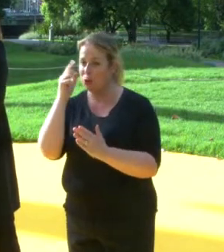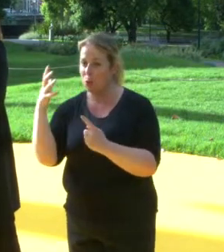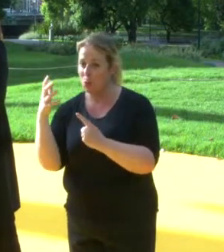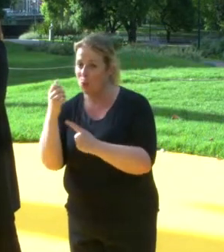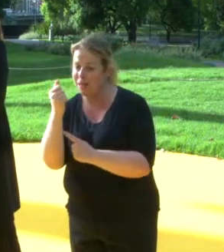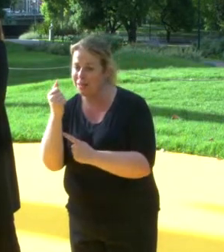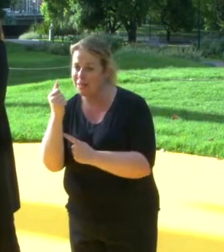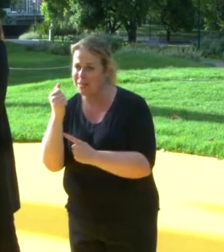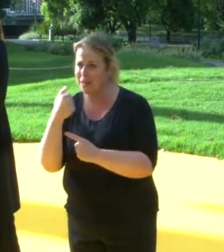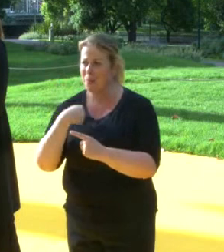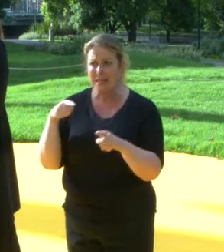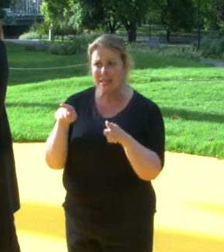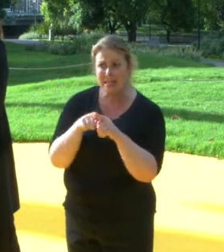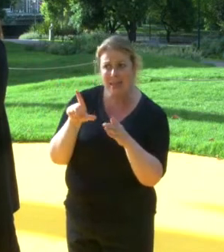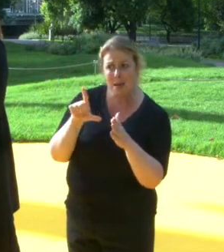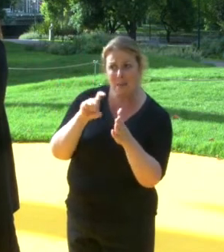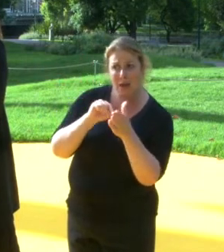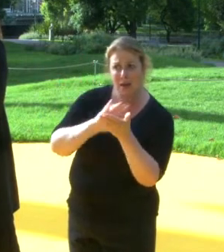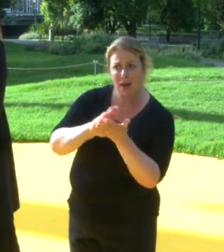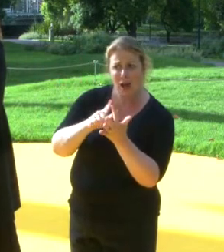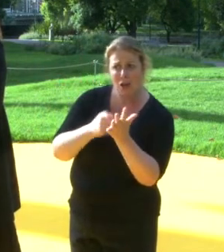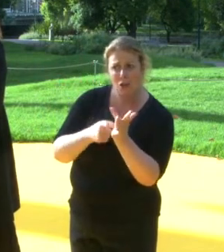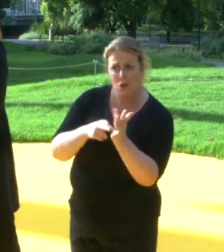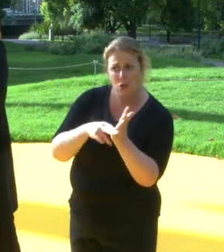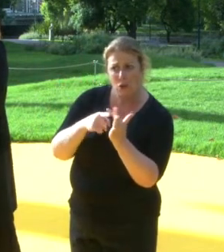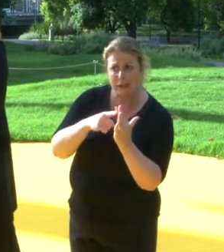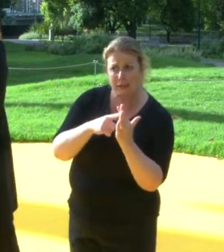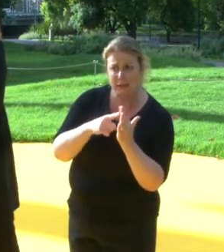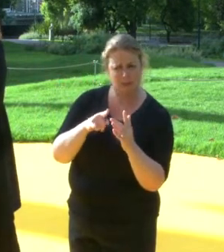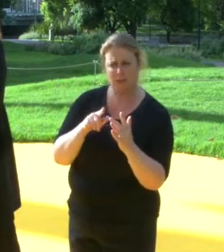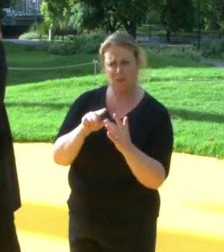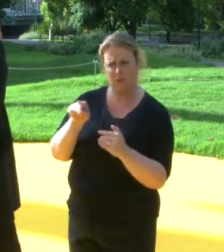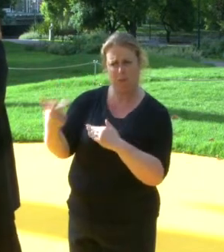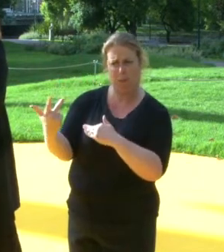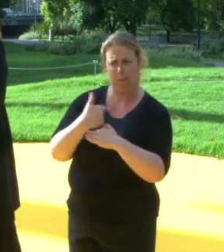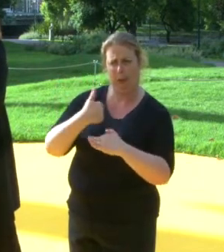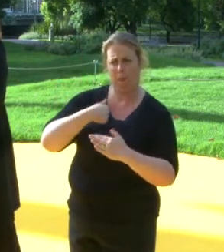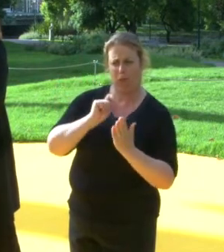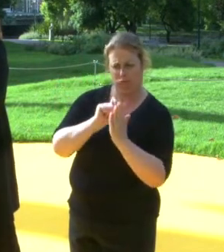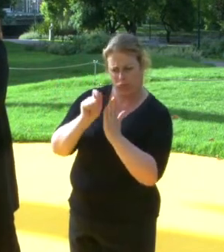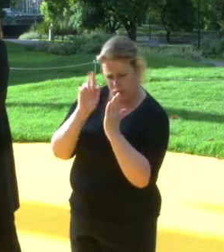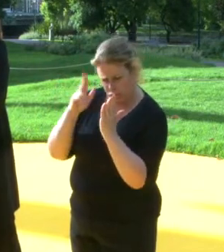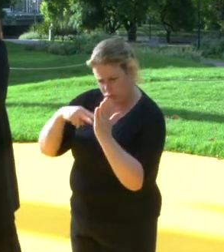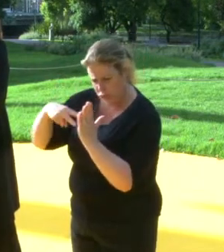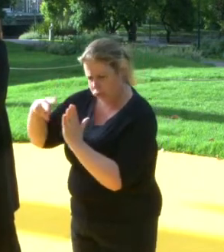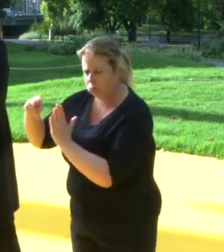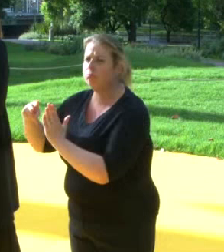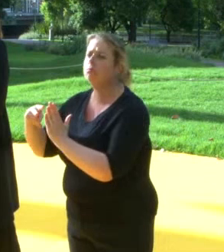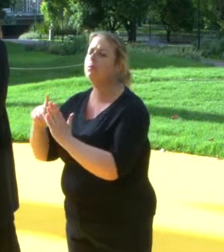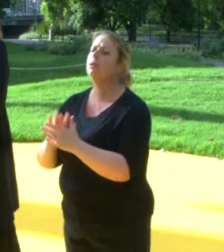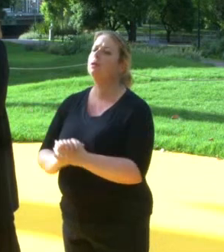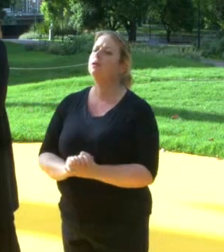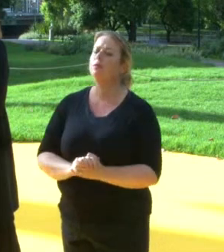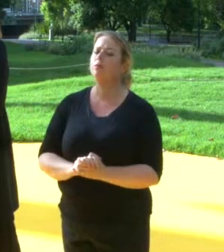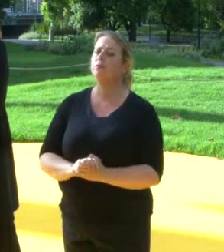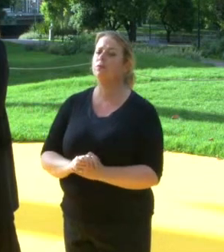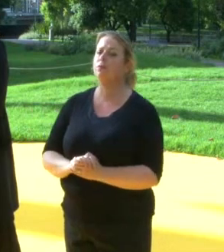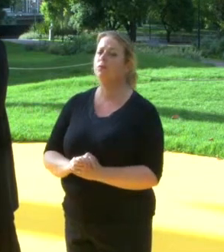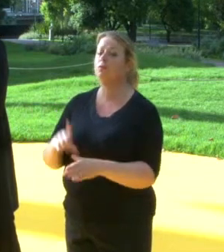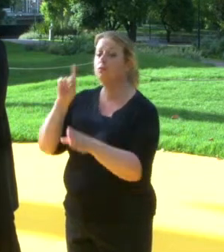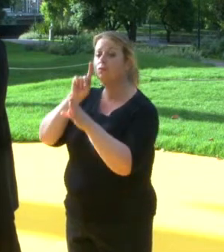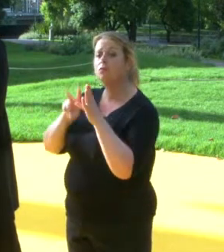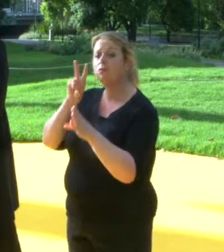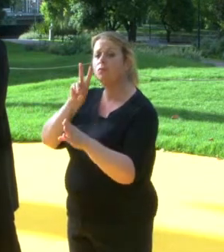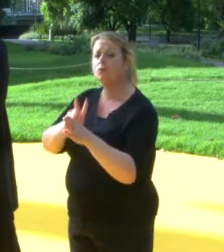as Catherine would have gone, but nonetheless, it was a solid performance in my leave. Now, over the past few years, the global pandemic has